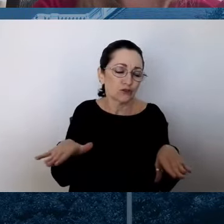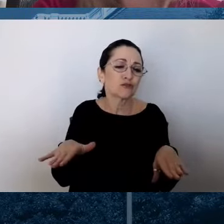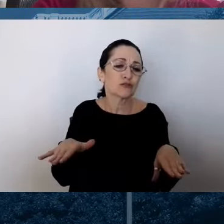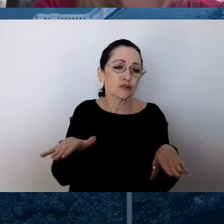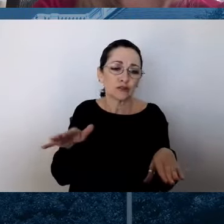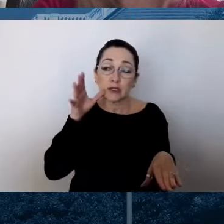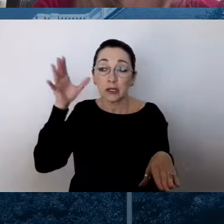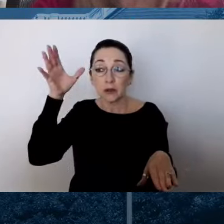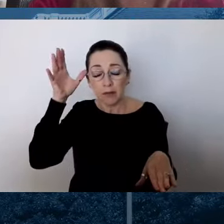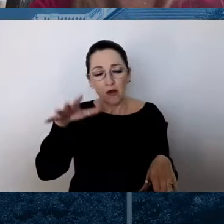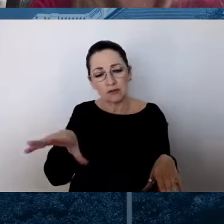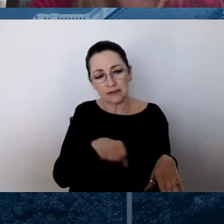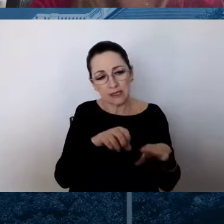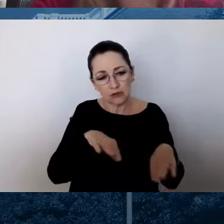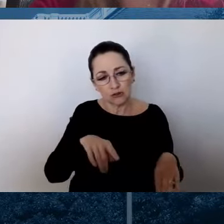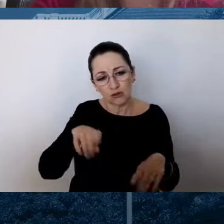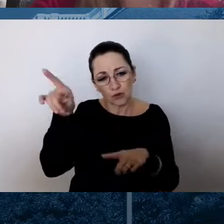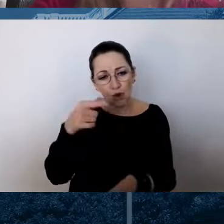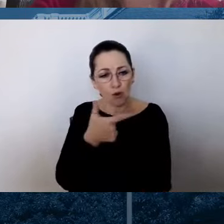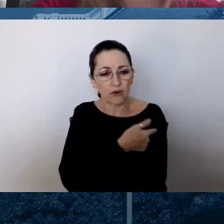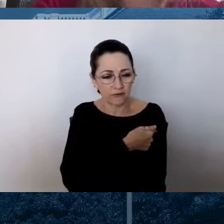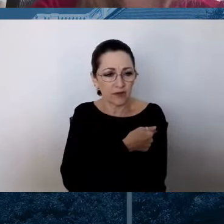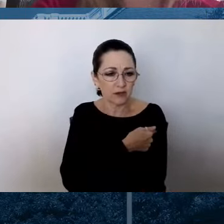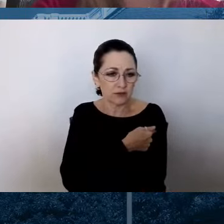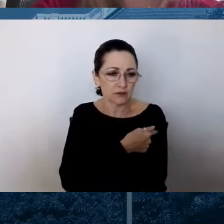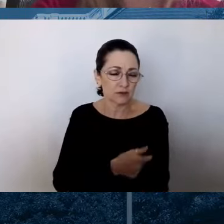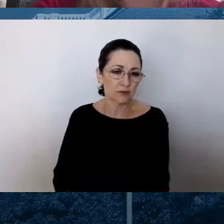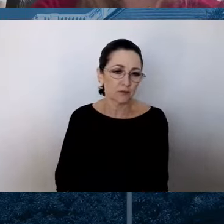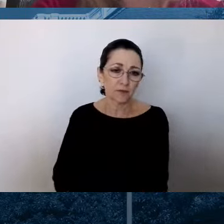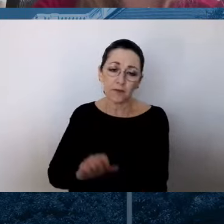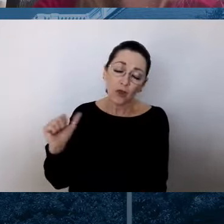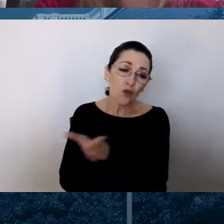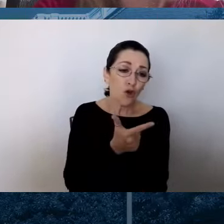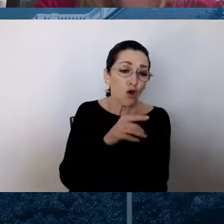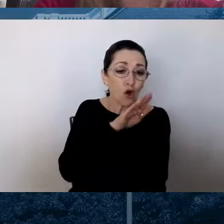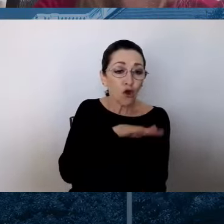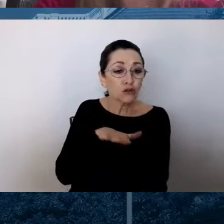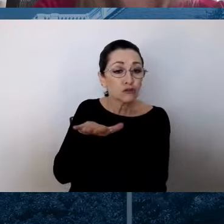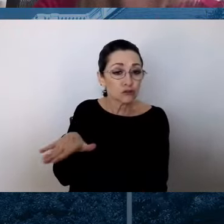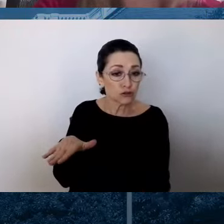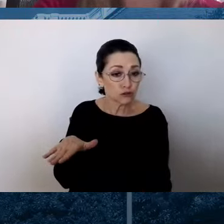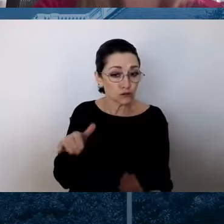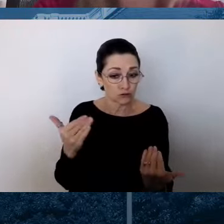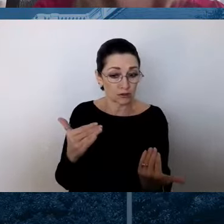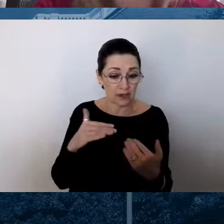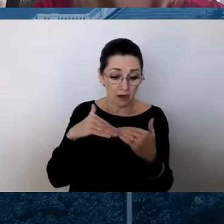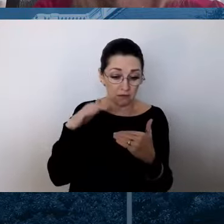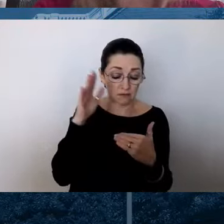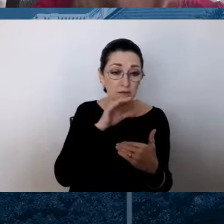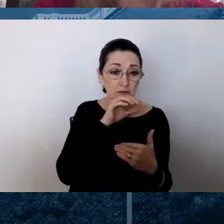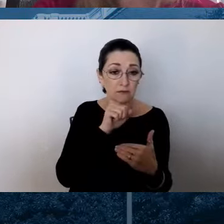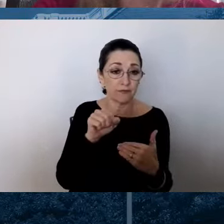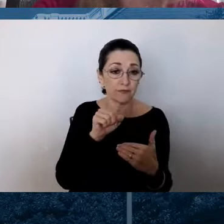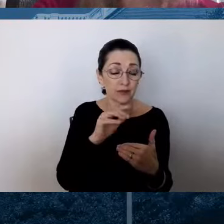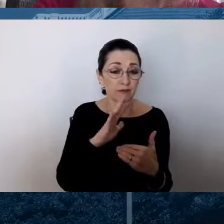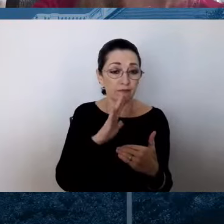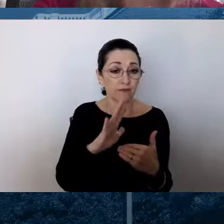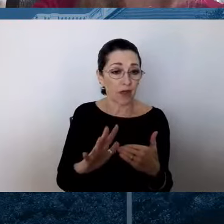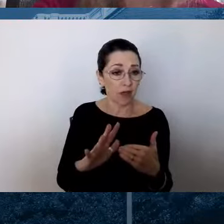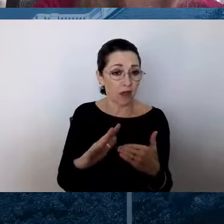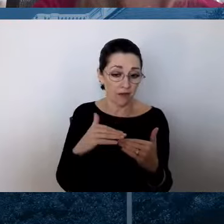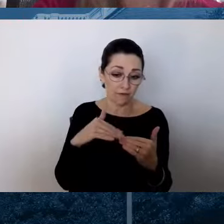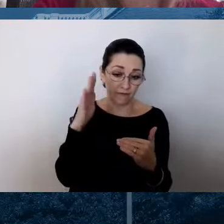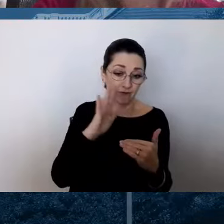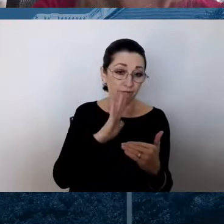pediatric vaccinations. All kids over the age of 5 now are eligible for the Pfizer vaccine. It was an exciting